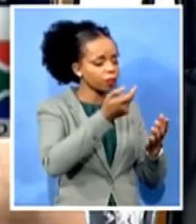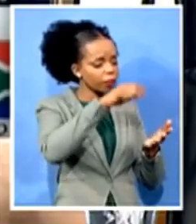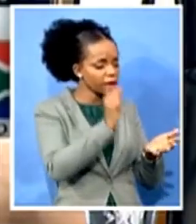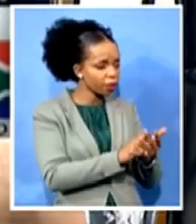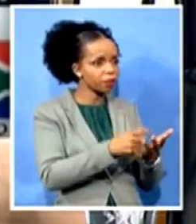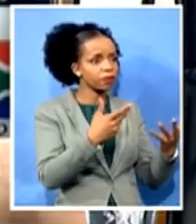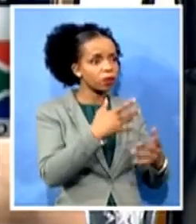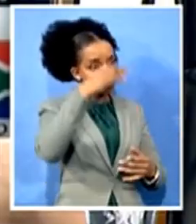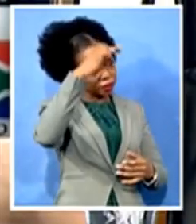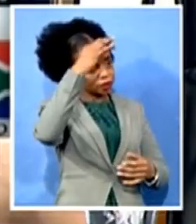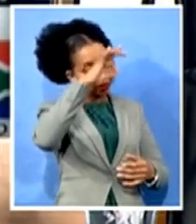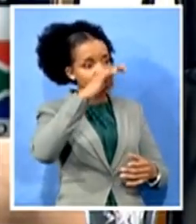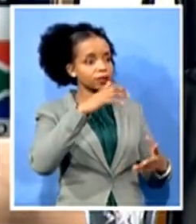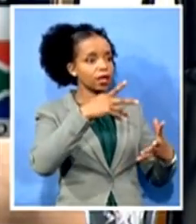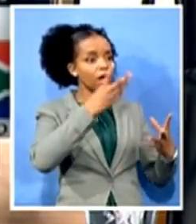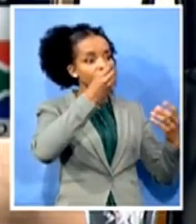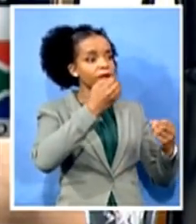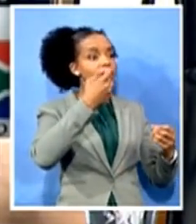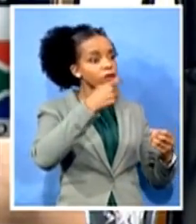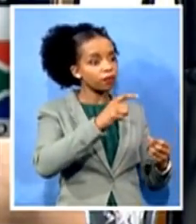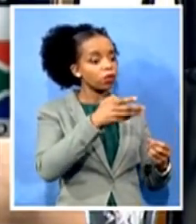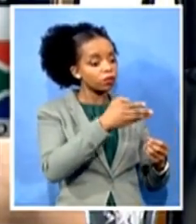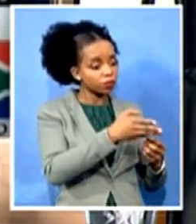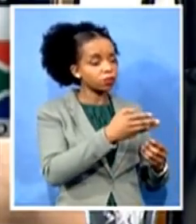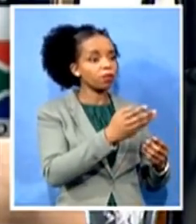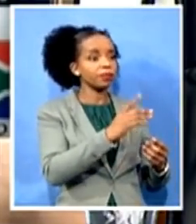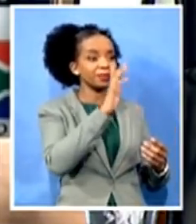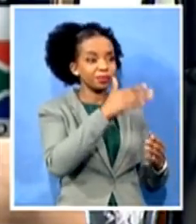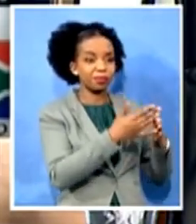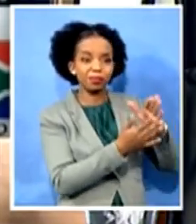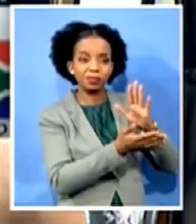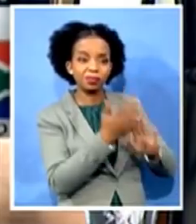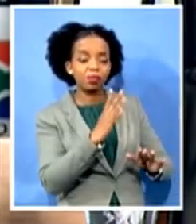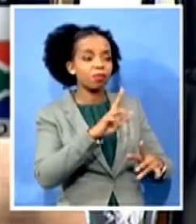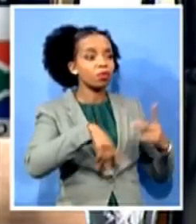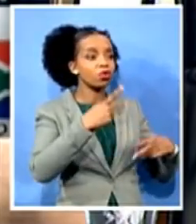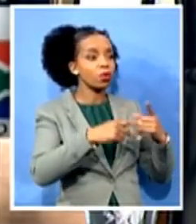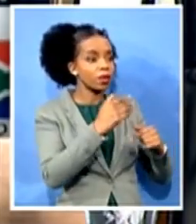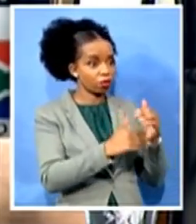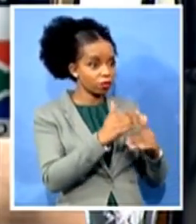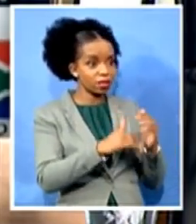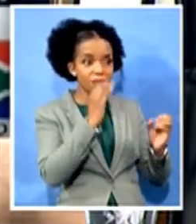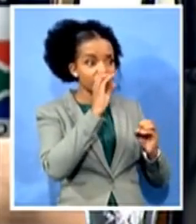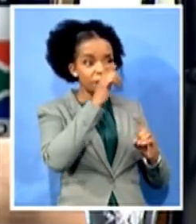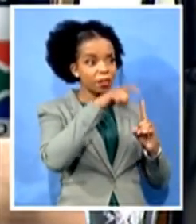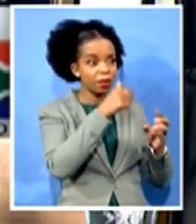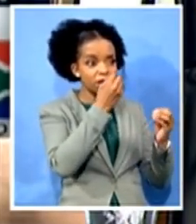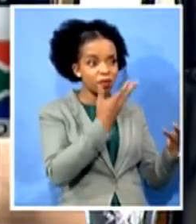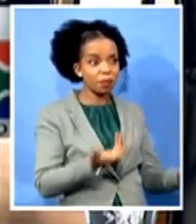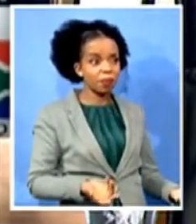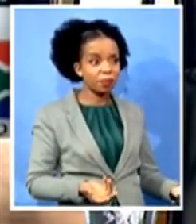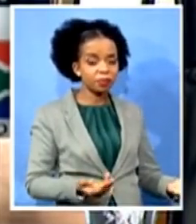going through a proper procurement process. Did no one say that to you? It is them that suggested,